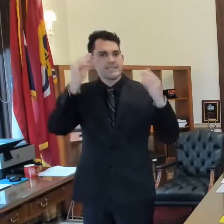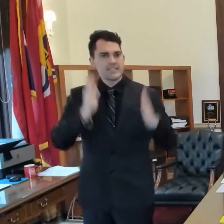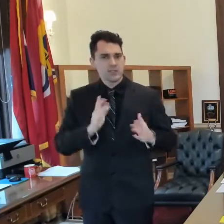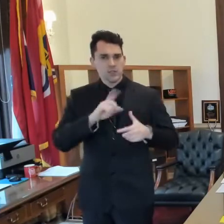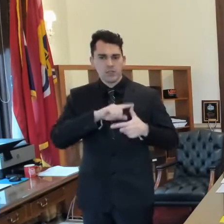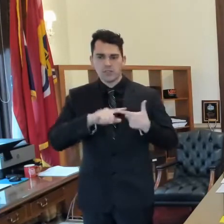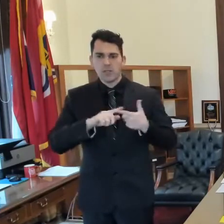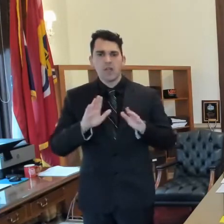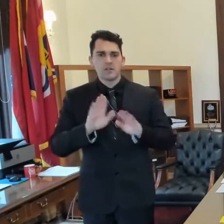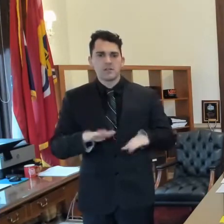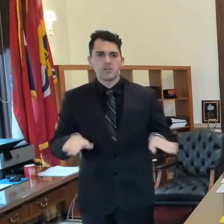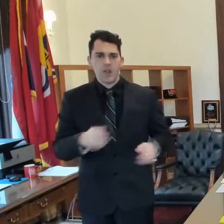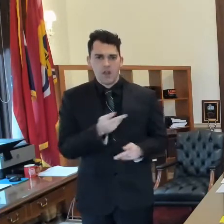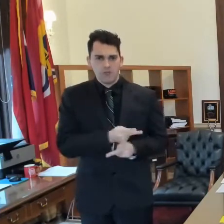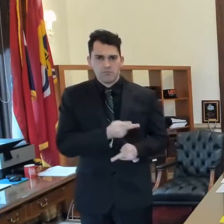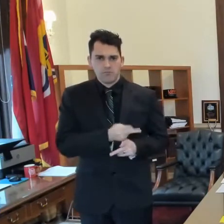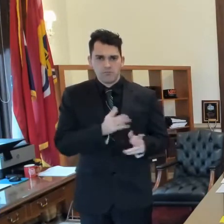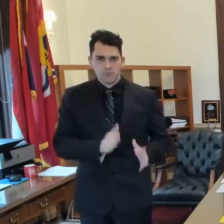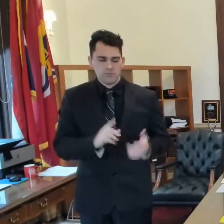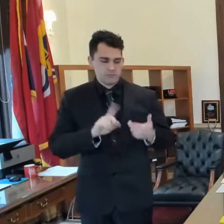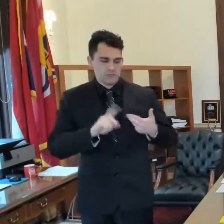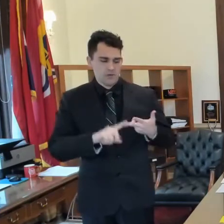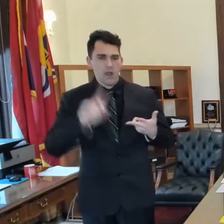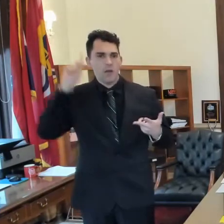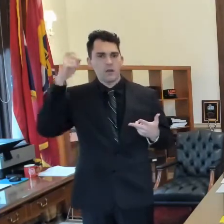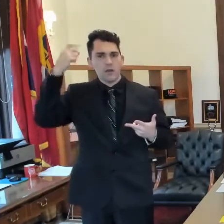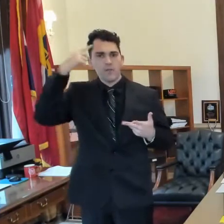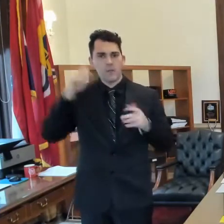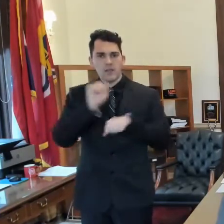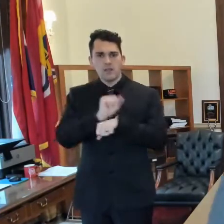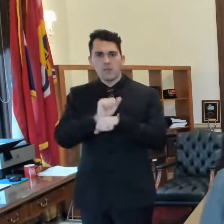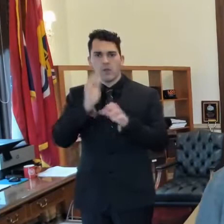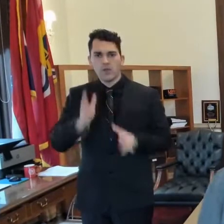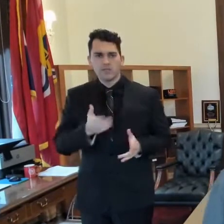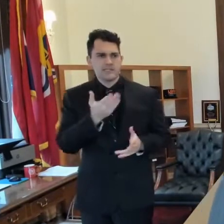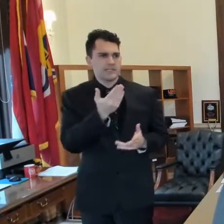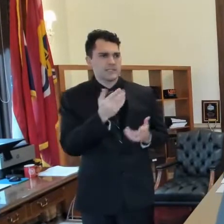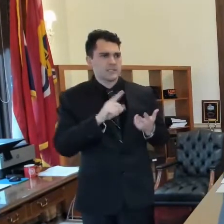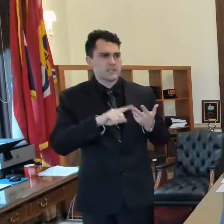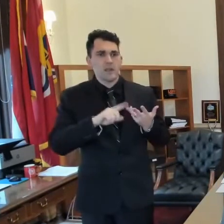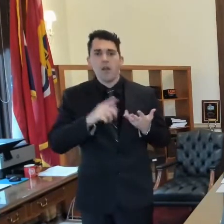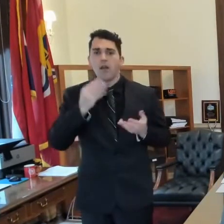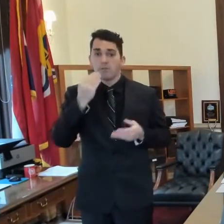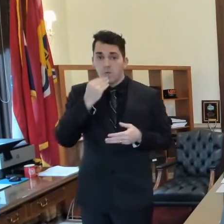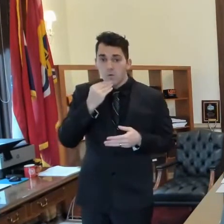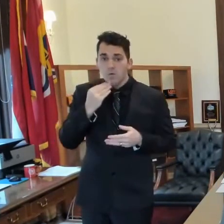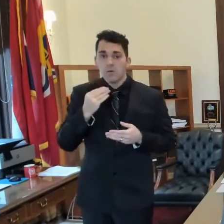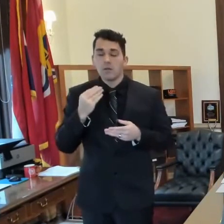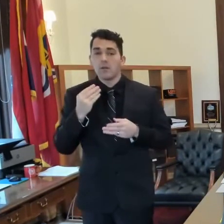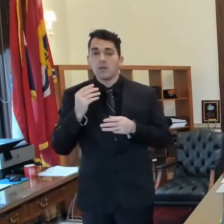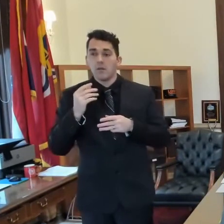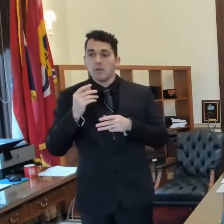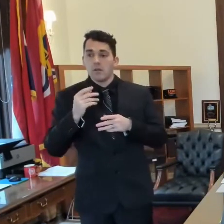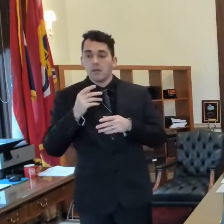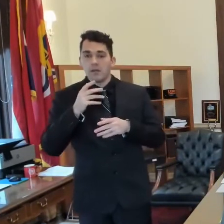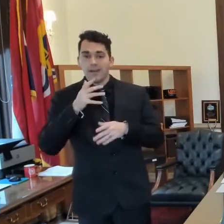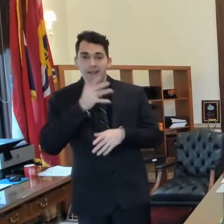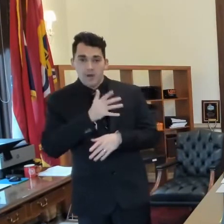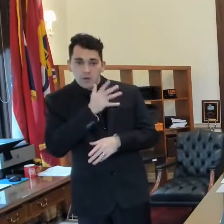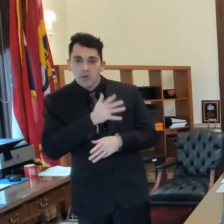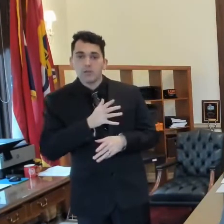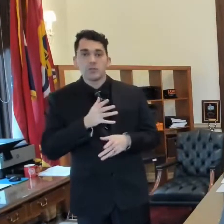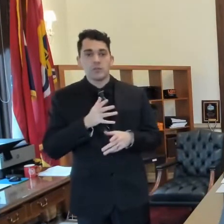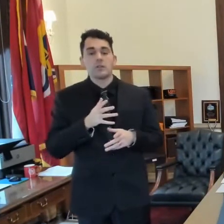care workers, it's government employees. Somebody can tell me a couple. Food, agriculture. Food, that's right. People who work in